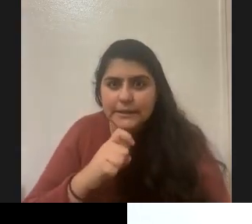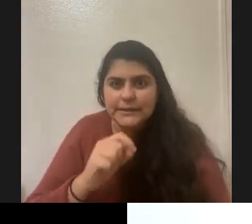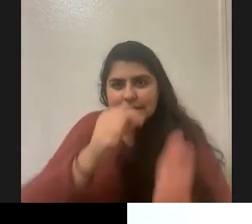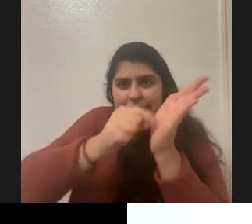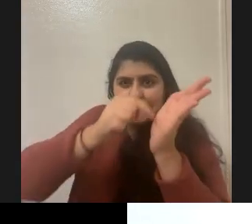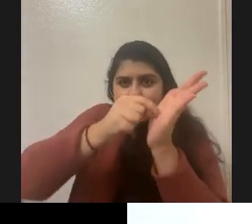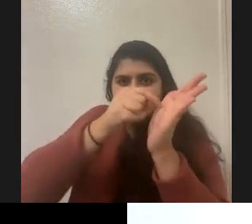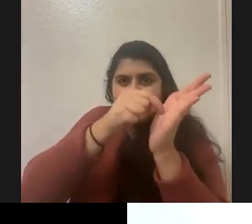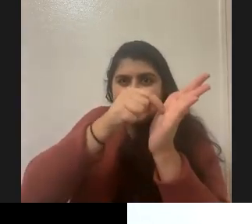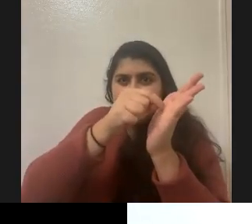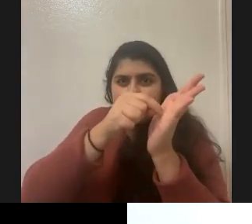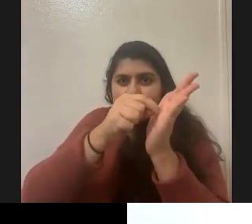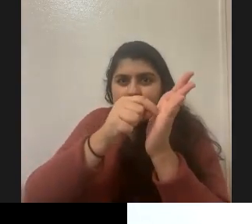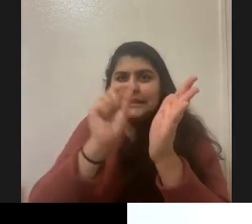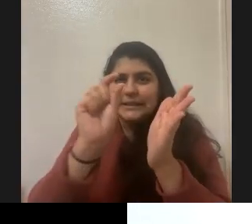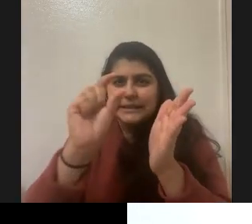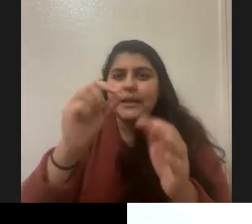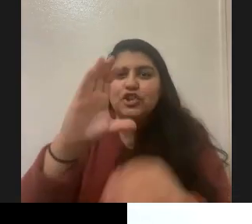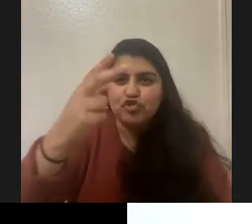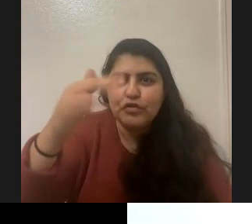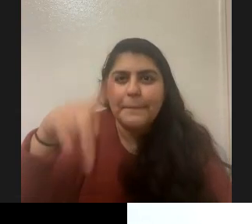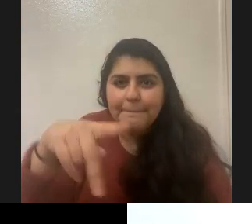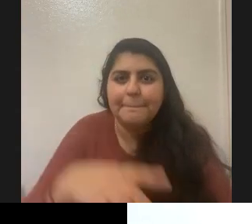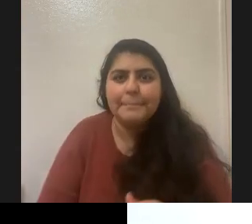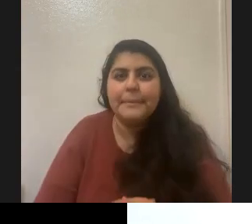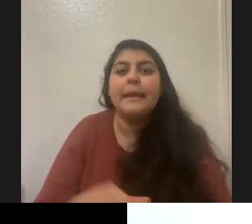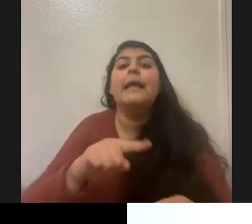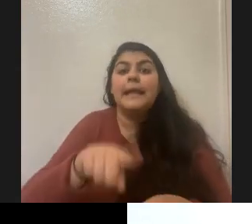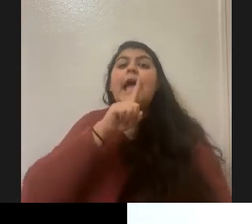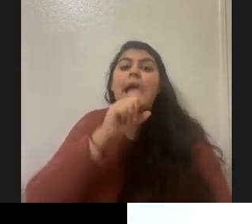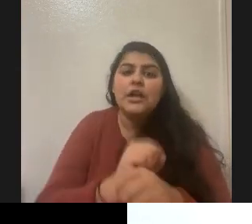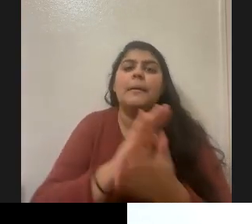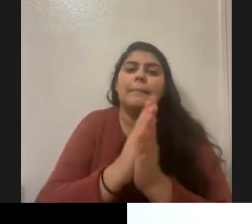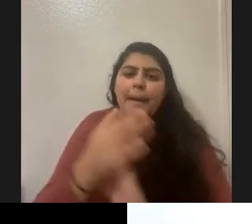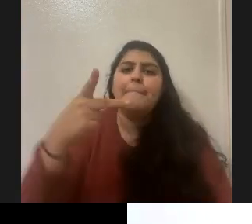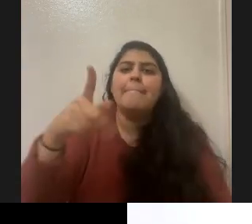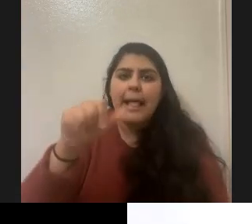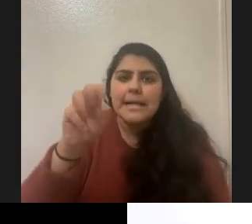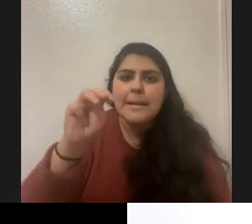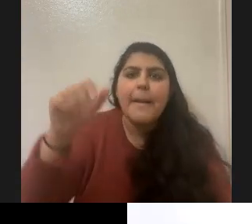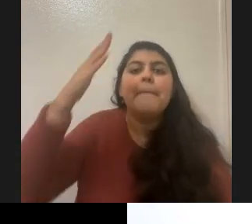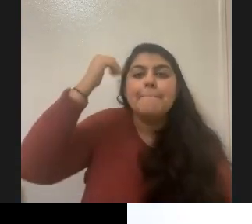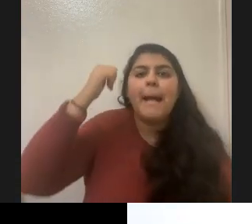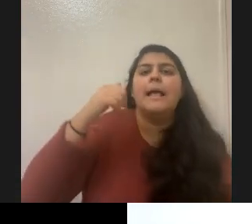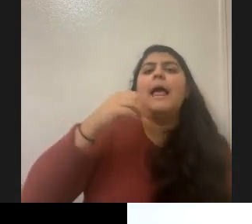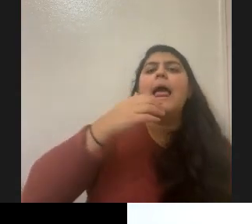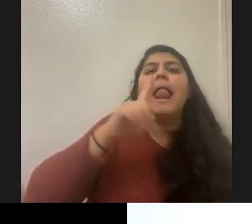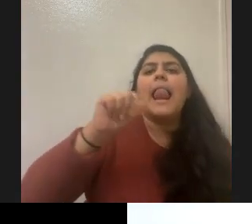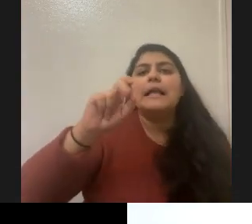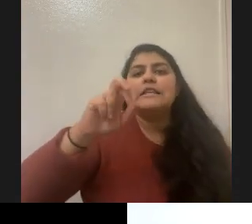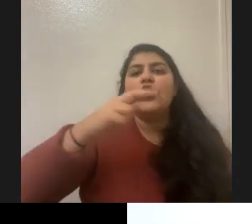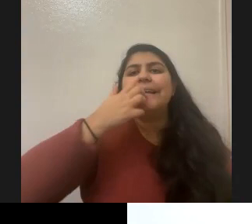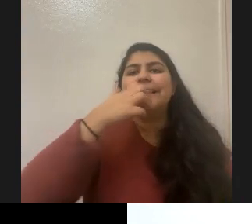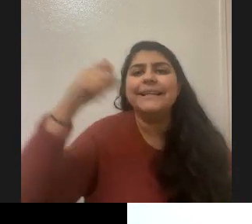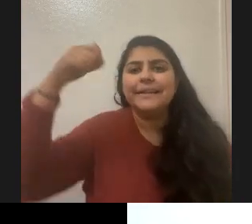out a little chip component. But that actually turns into a plasma, because the laser is heating up the metal, and the air around